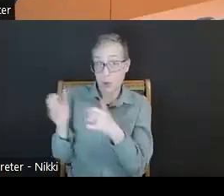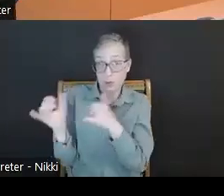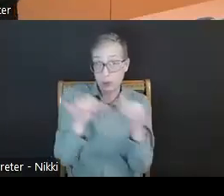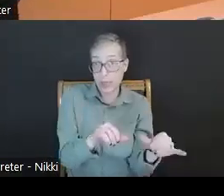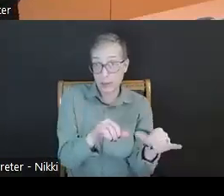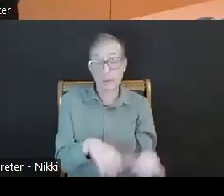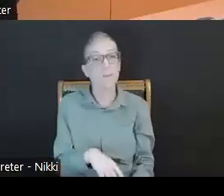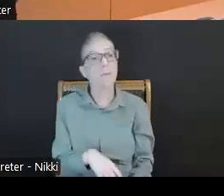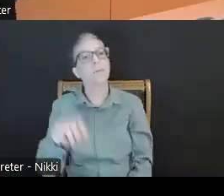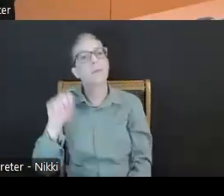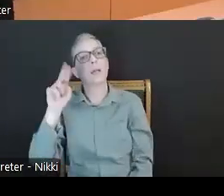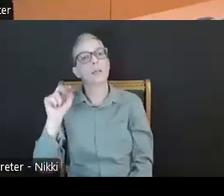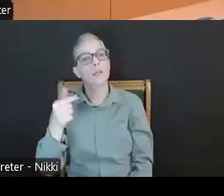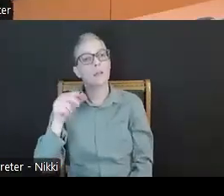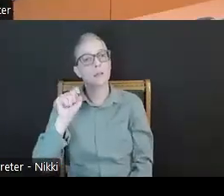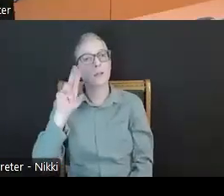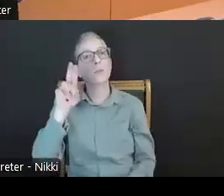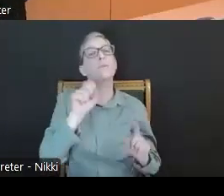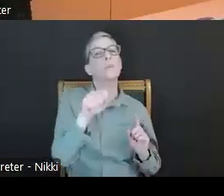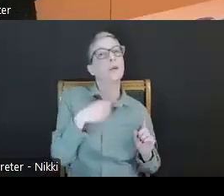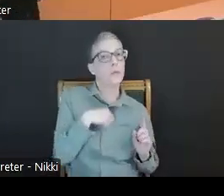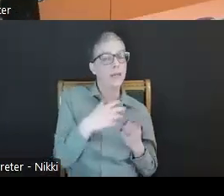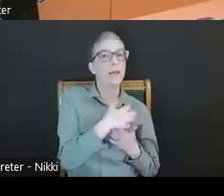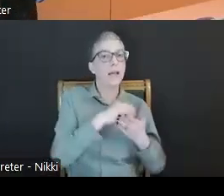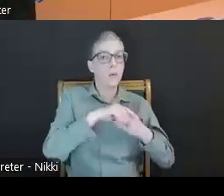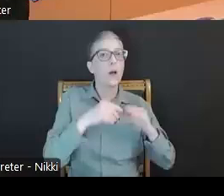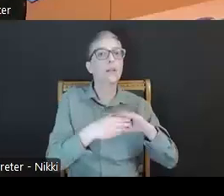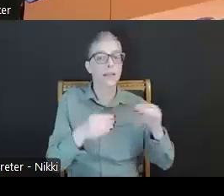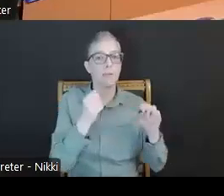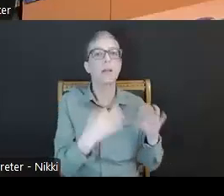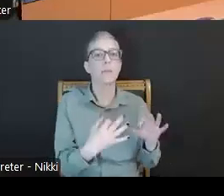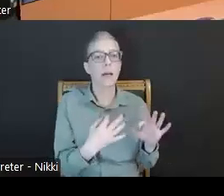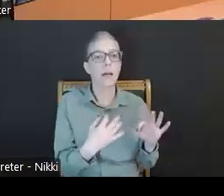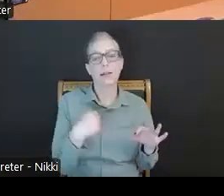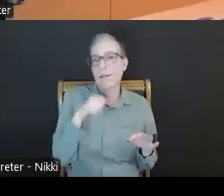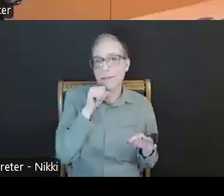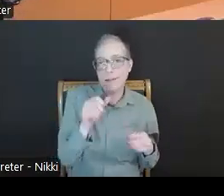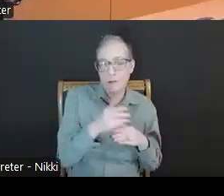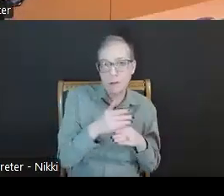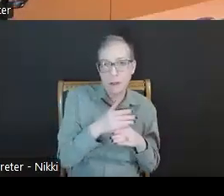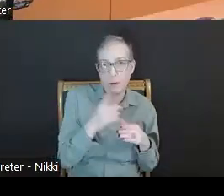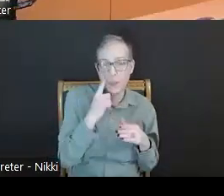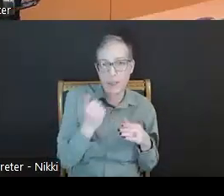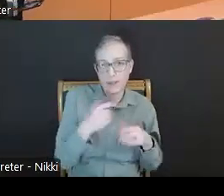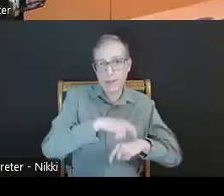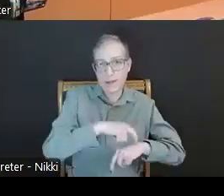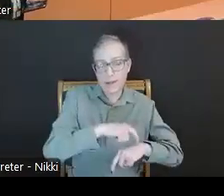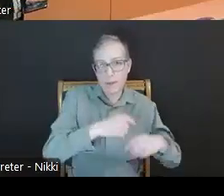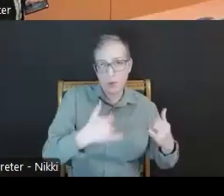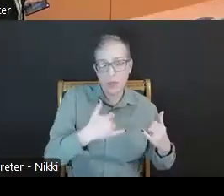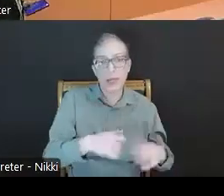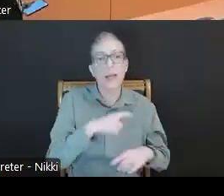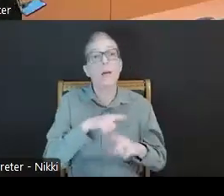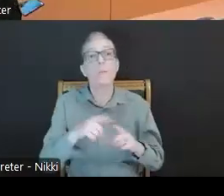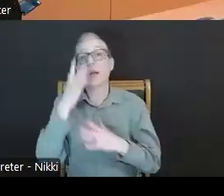collect qualitative feedback, and I didn't share that with the group today based on timing, but it is really interesting to hear directly, not only from the